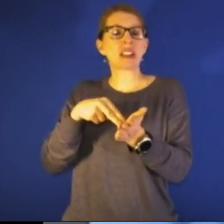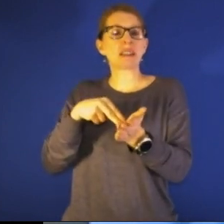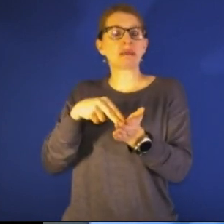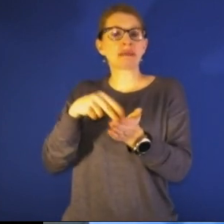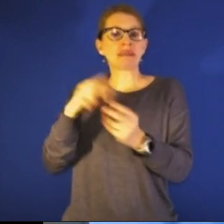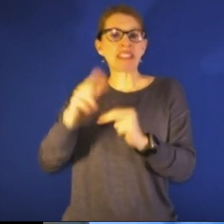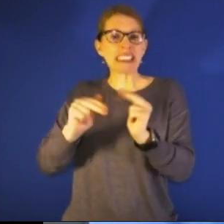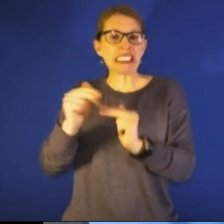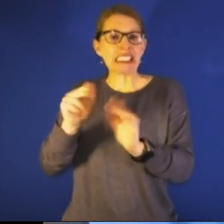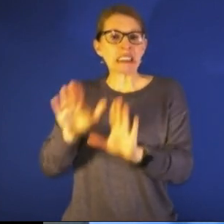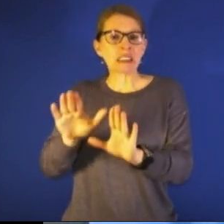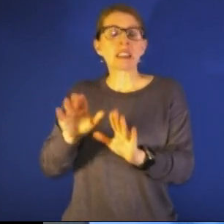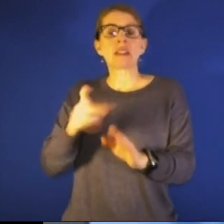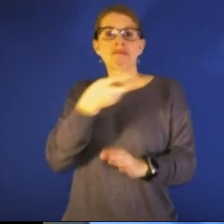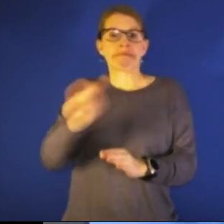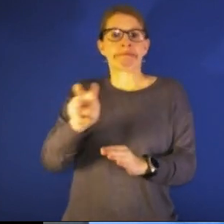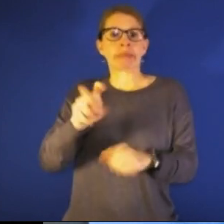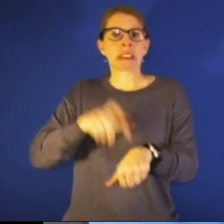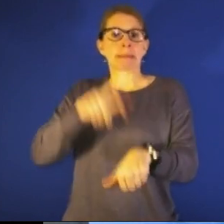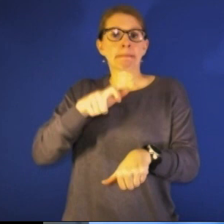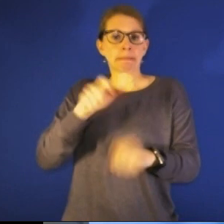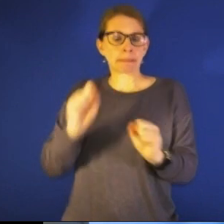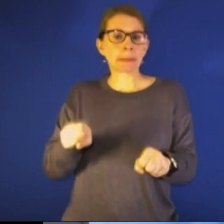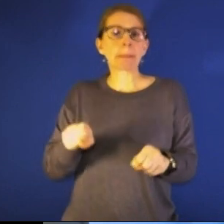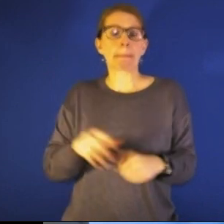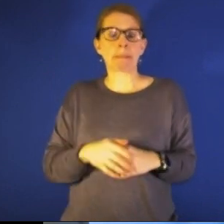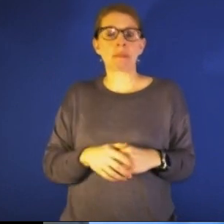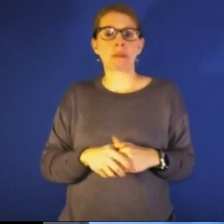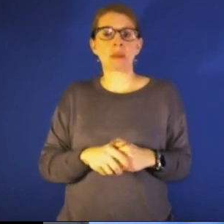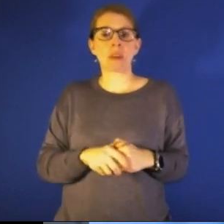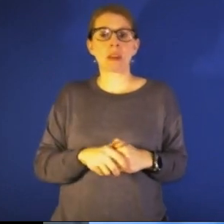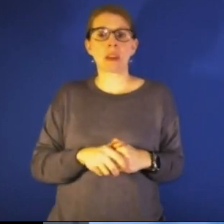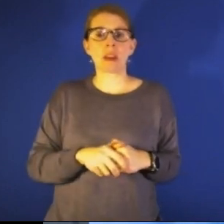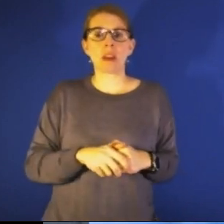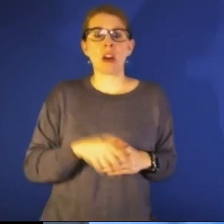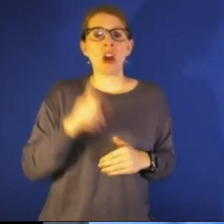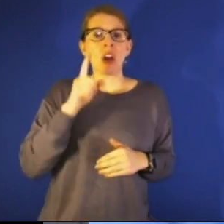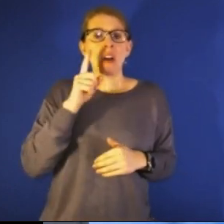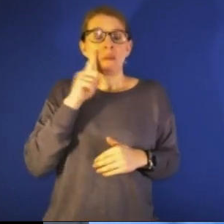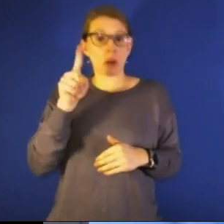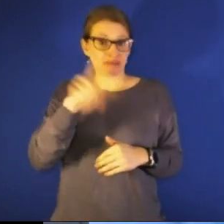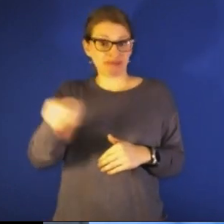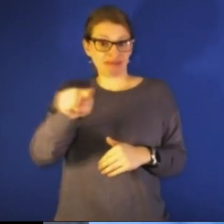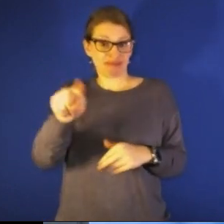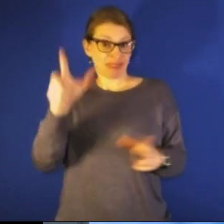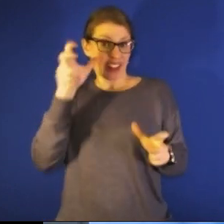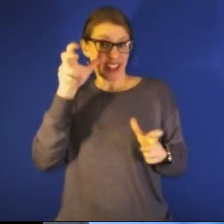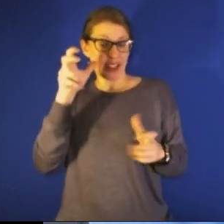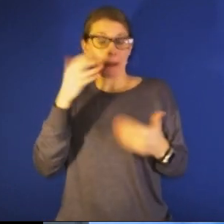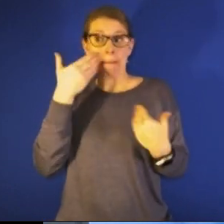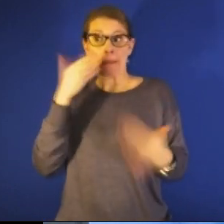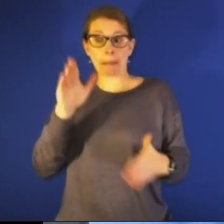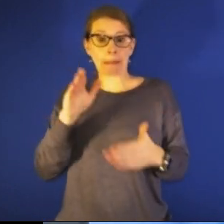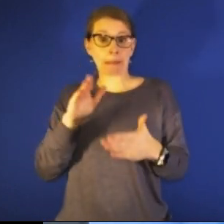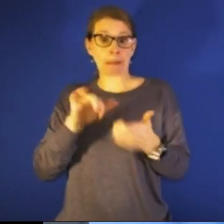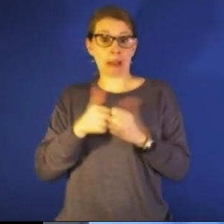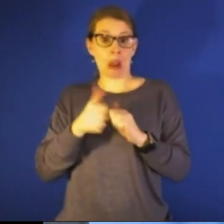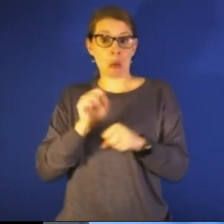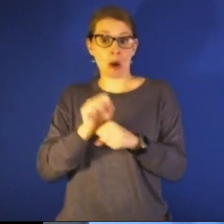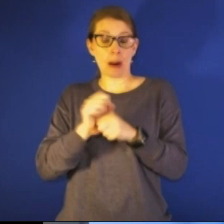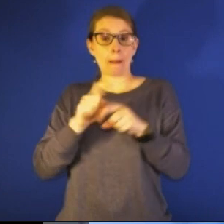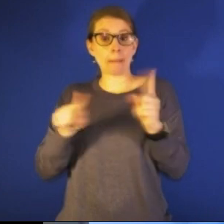a more timely fashion. For those of you listening, you may not understand how all that works, but when we have this